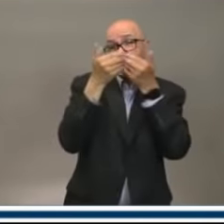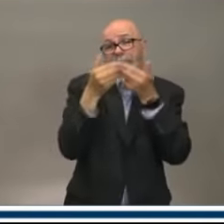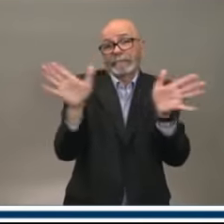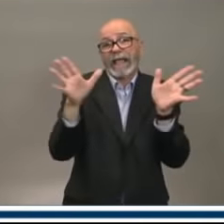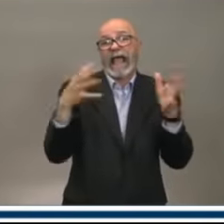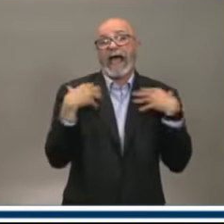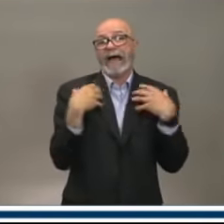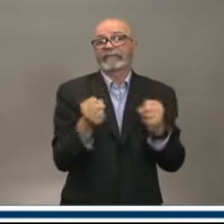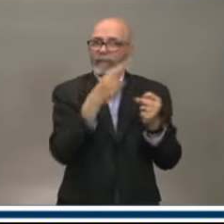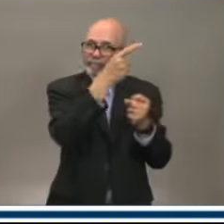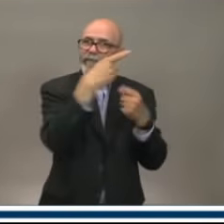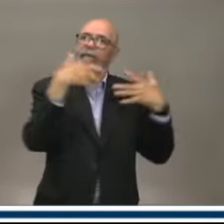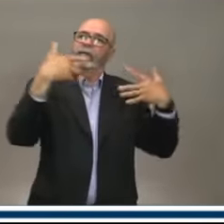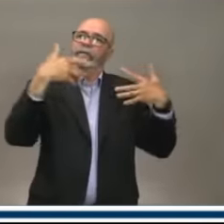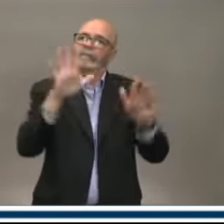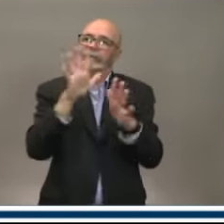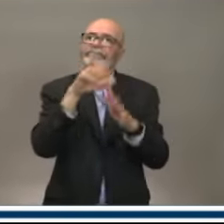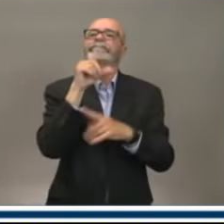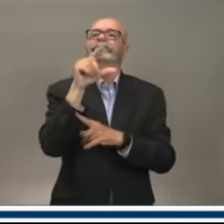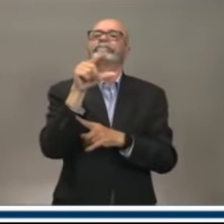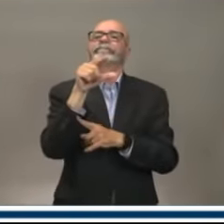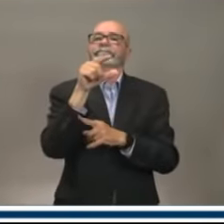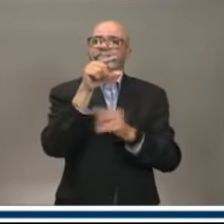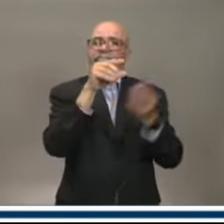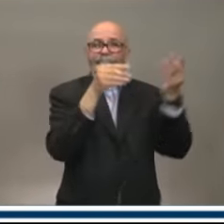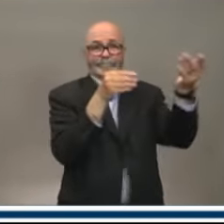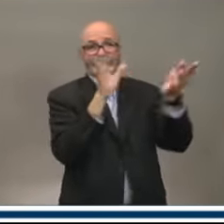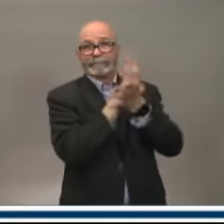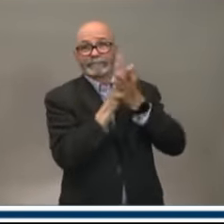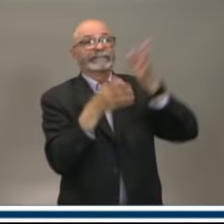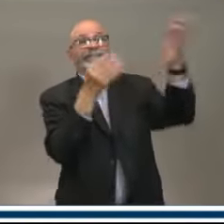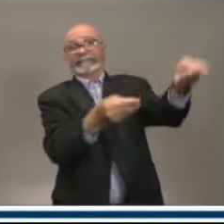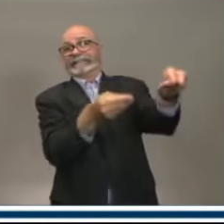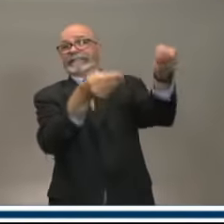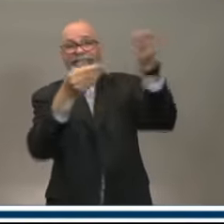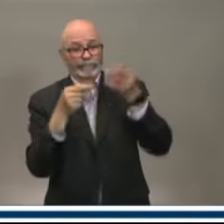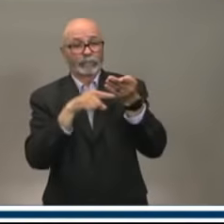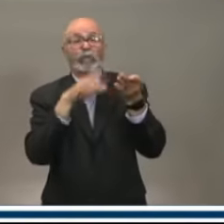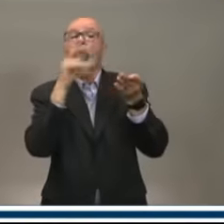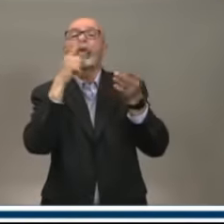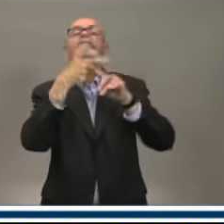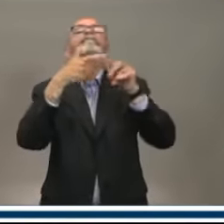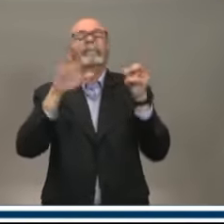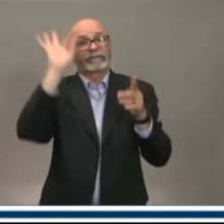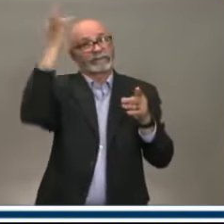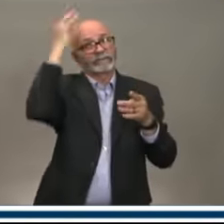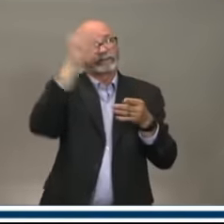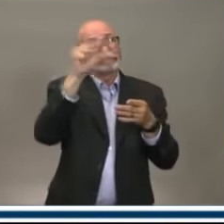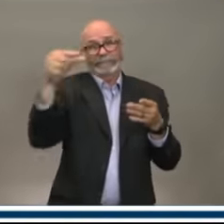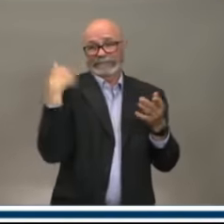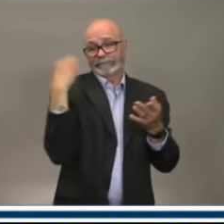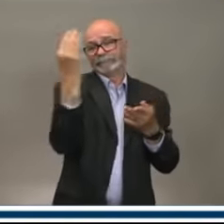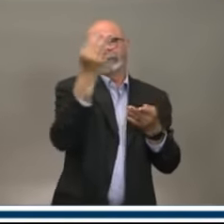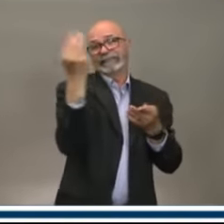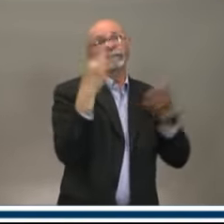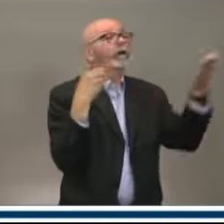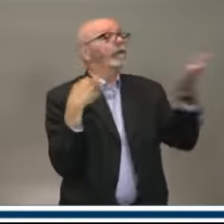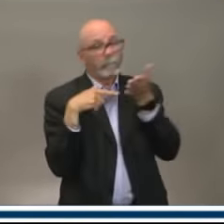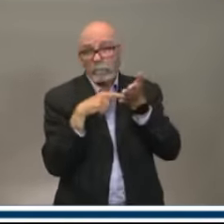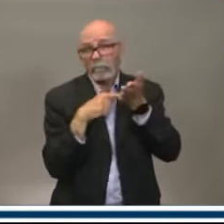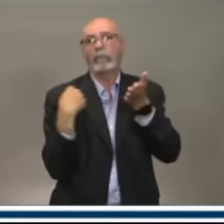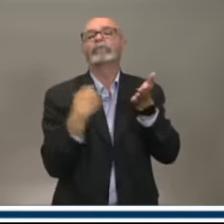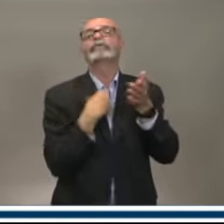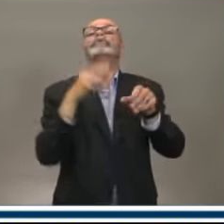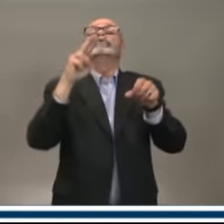out in the public. The basis of this thing has been put out by the federal government on Monday, and it was used to work with our partners.